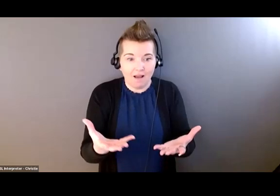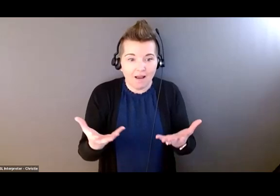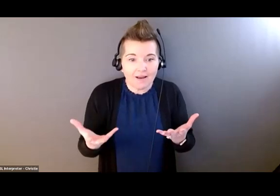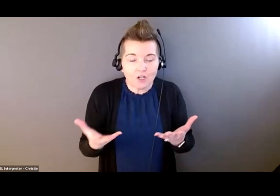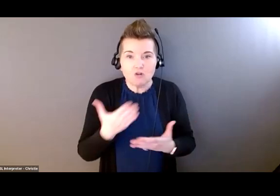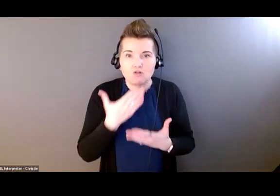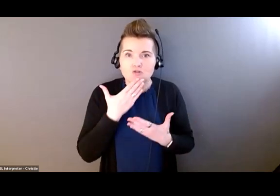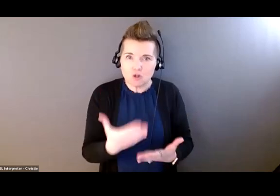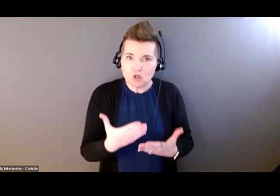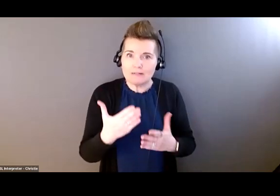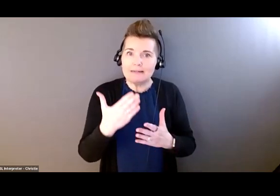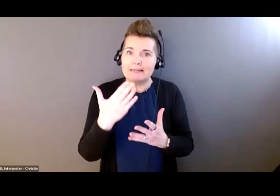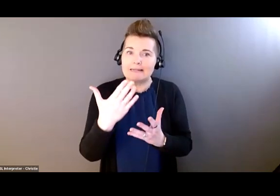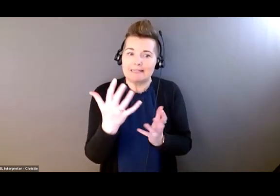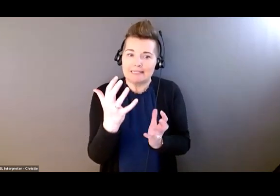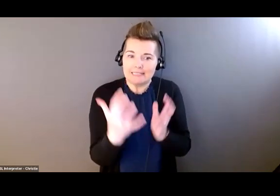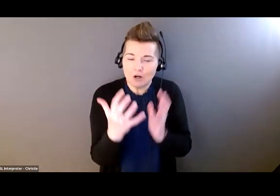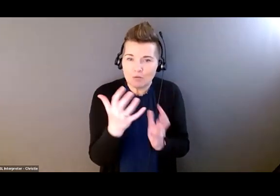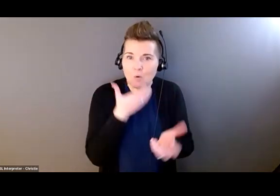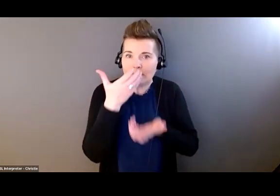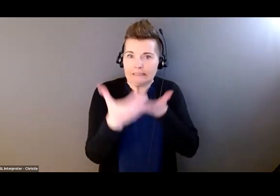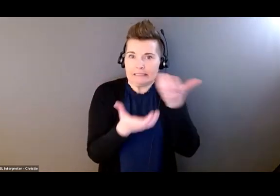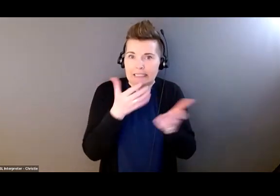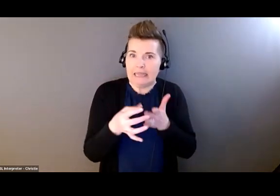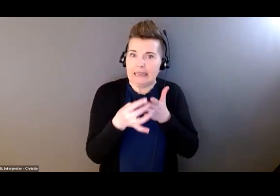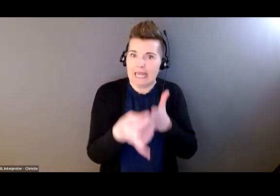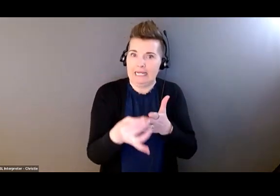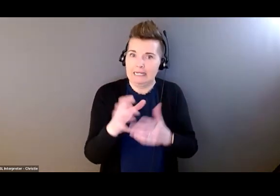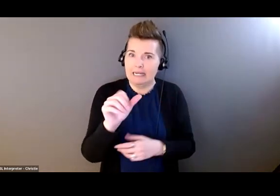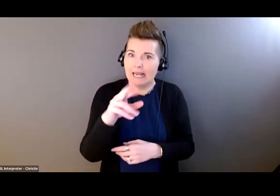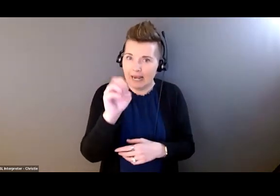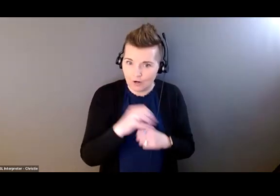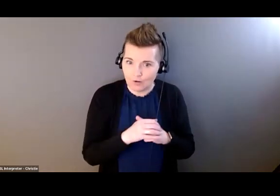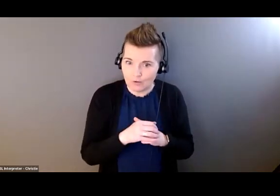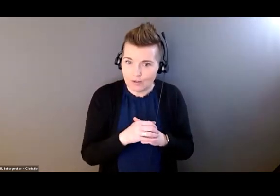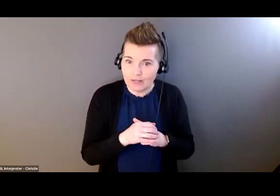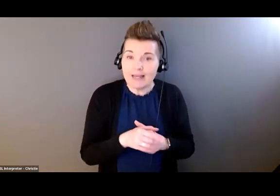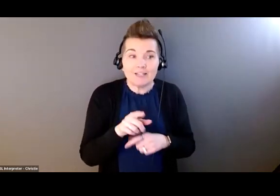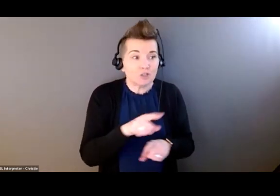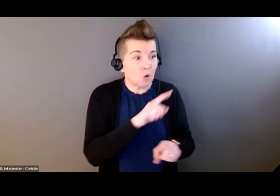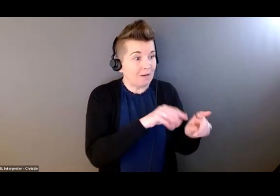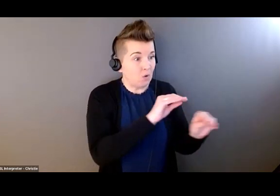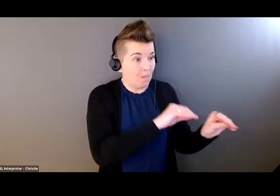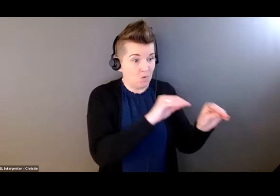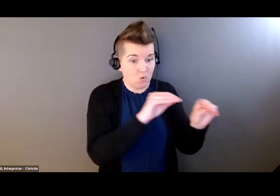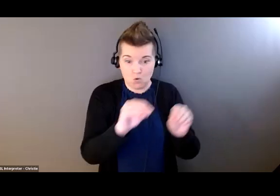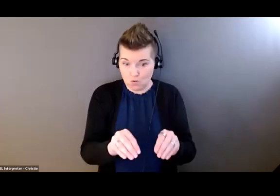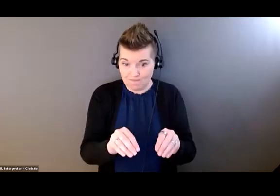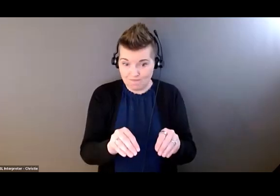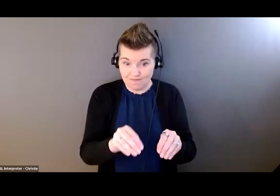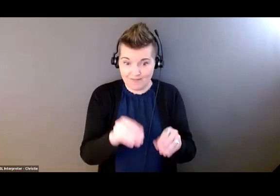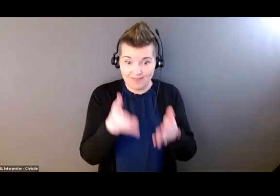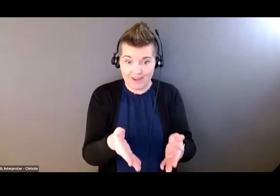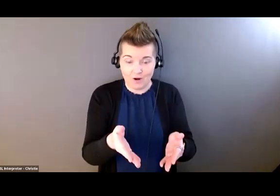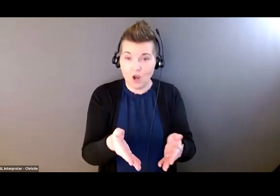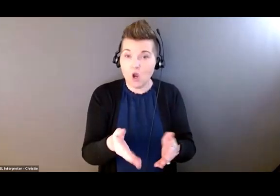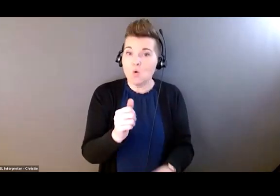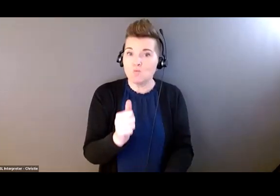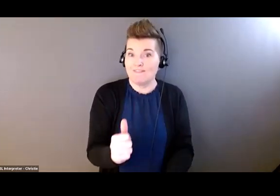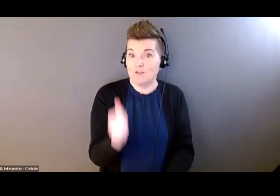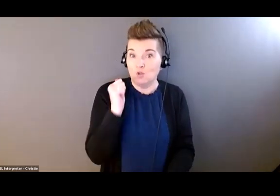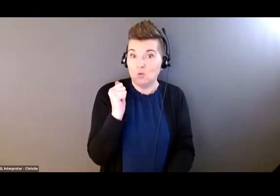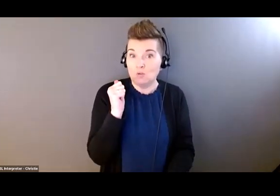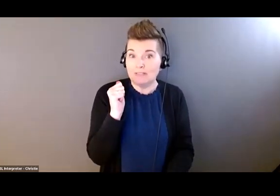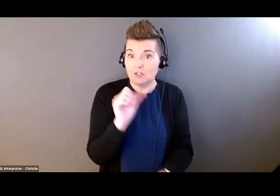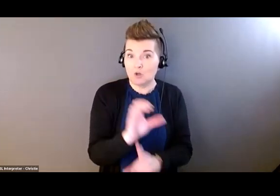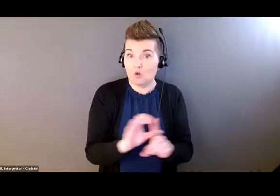as medicine, it meant someone who could provide Indigenous-led ceremonial care. We see this often